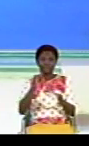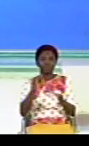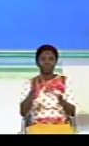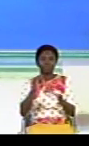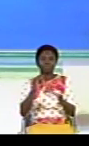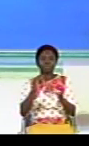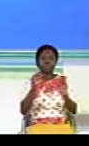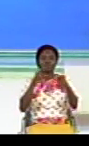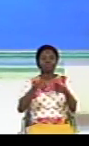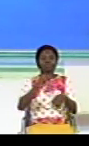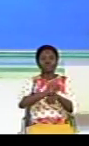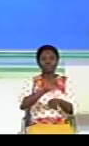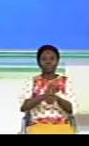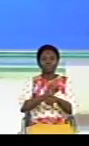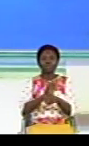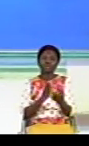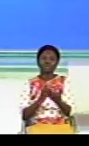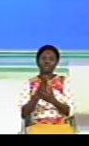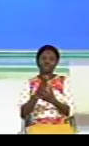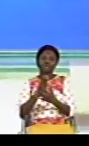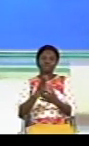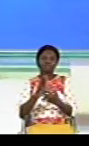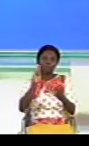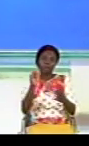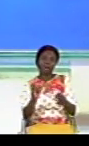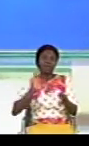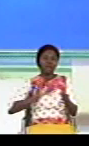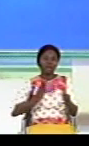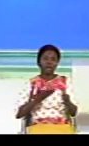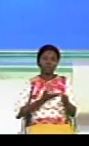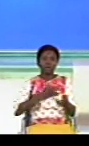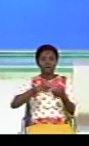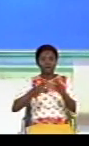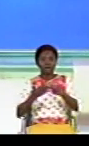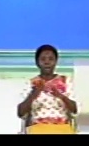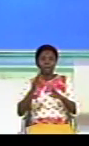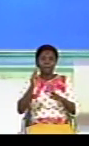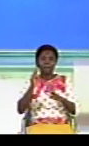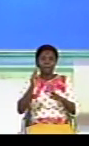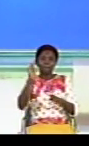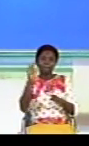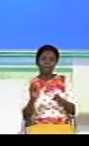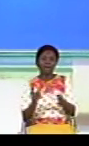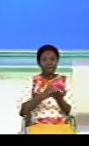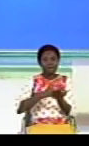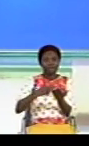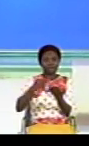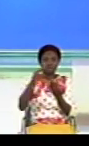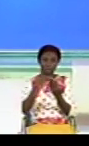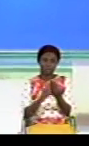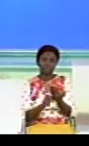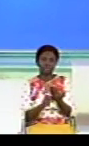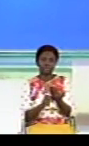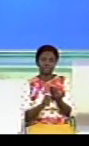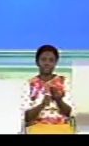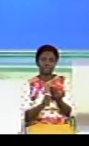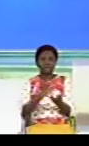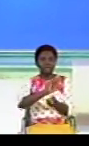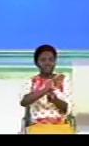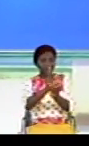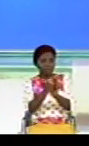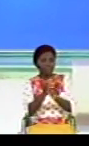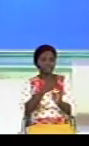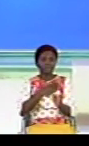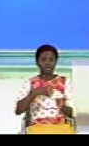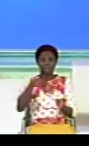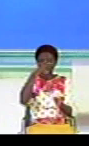That arm is activated by righteousness. Repentance and faith